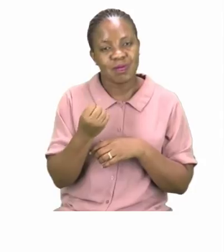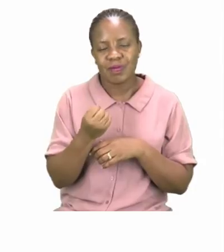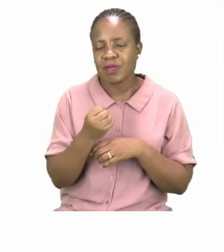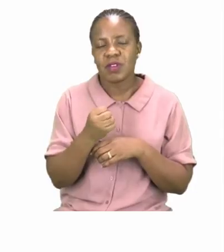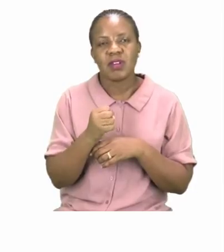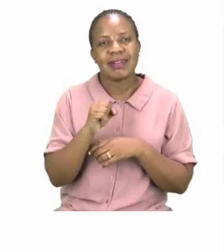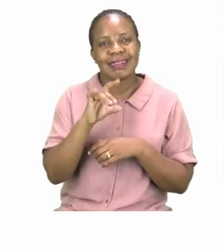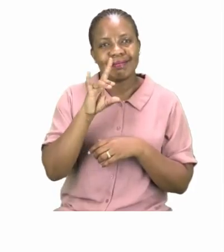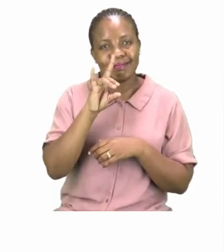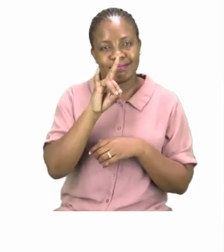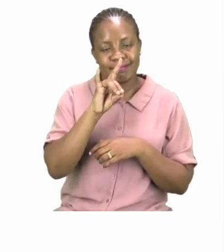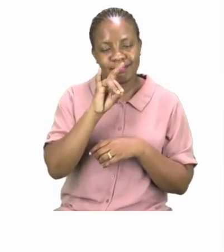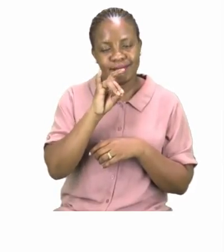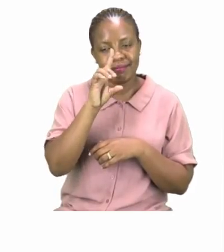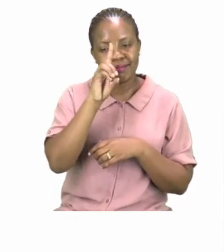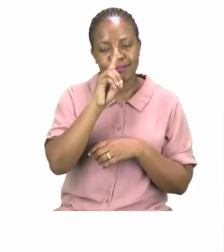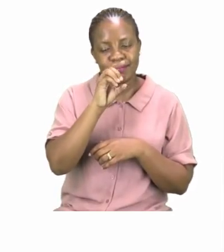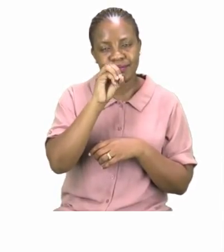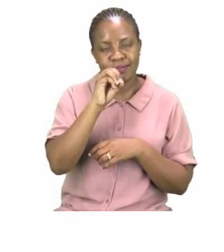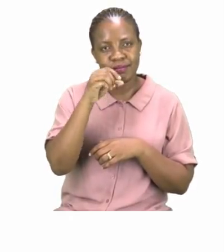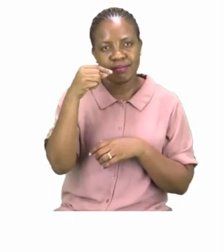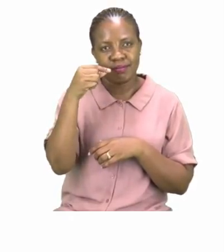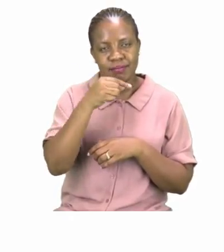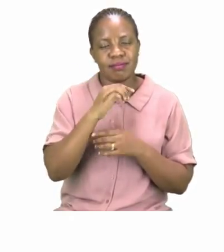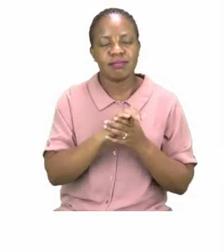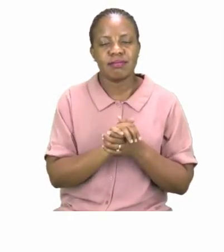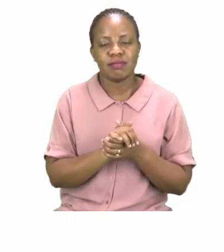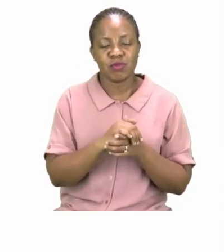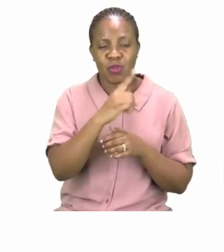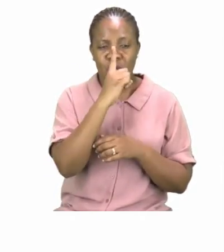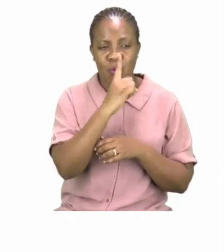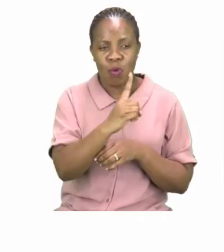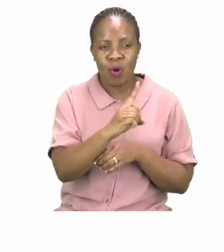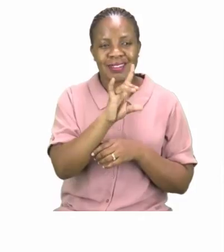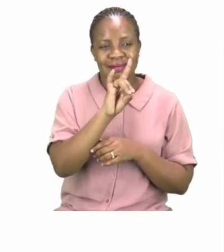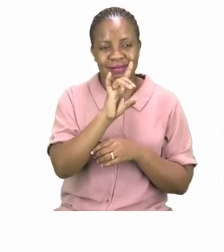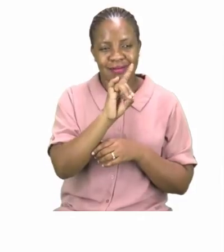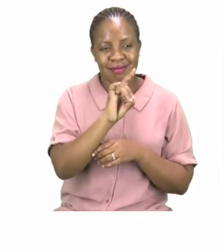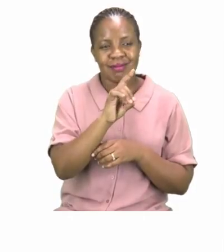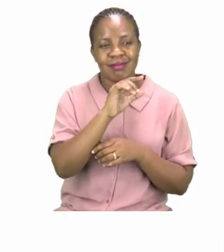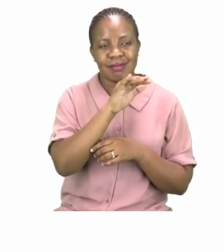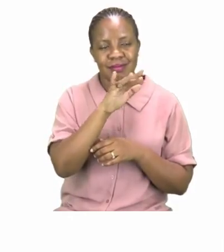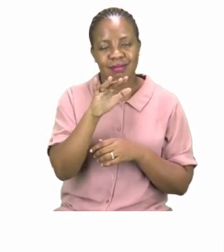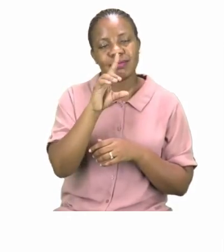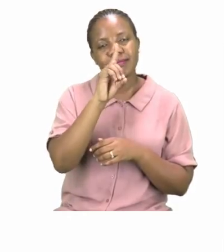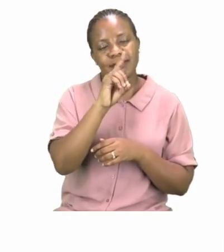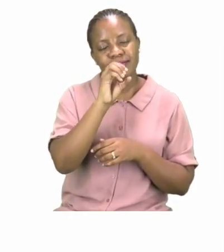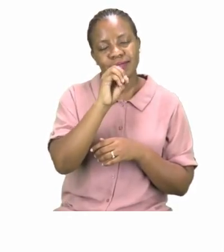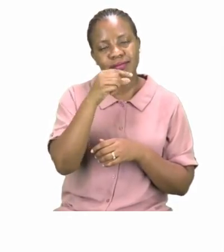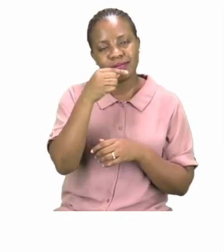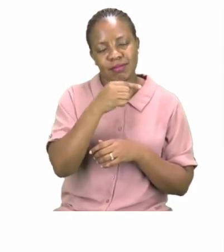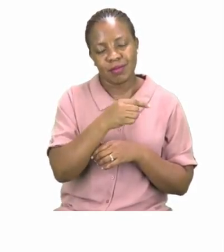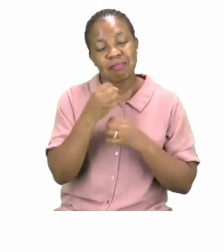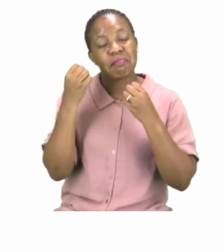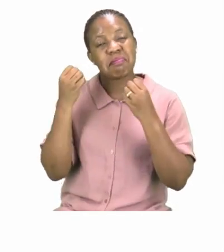have many of them, we call them dogs. Well done. So